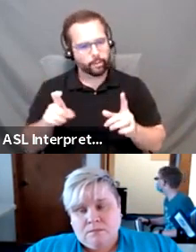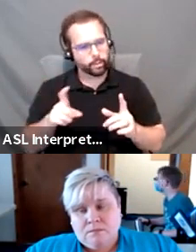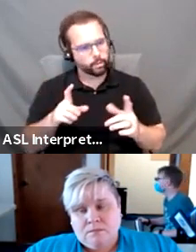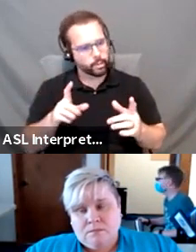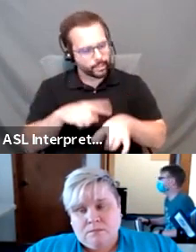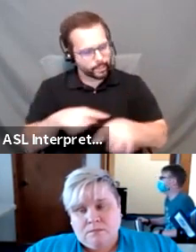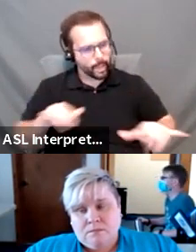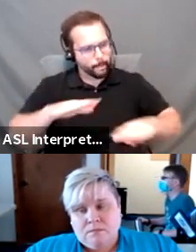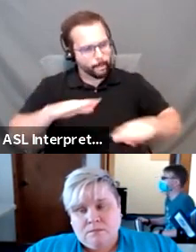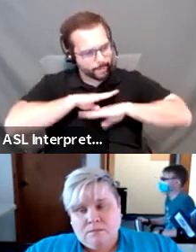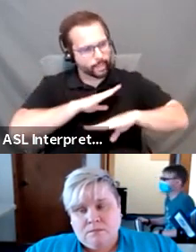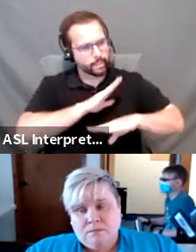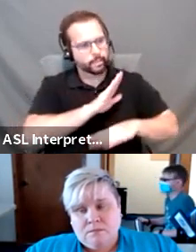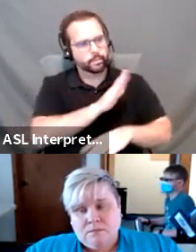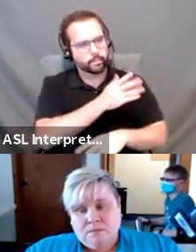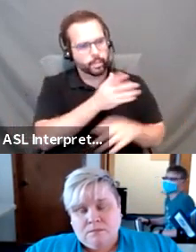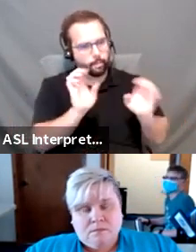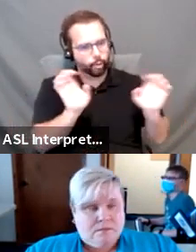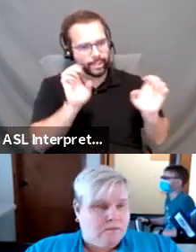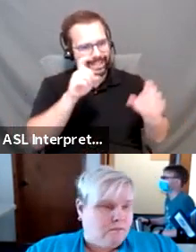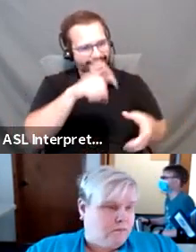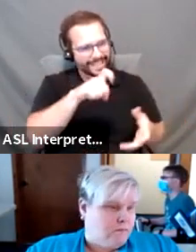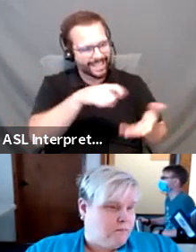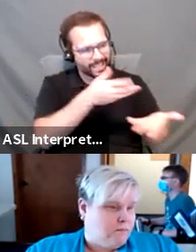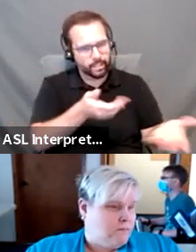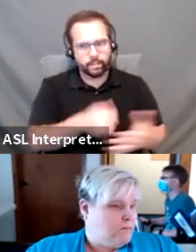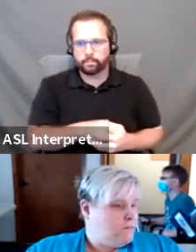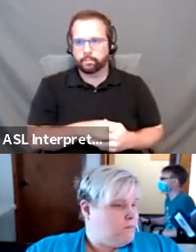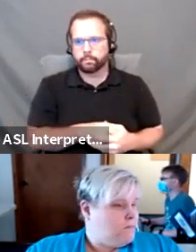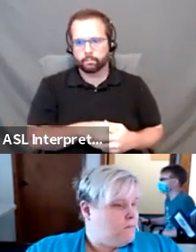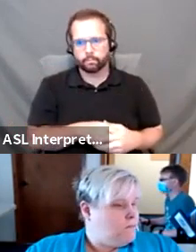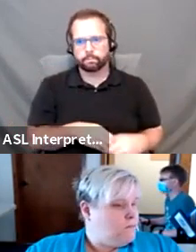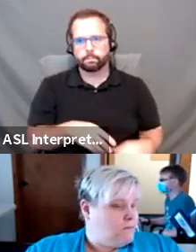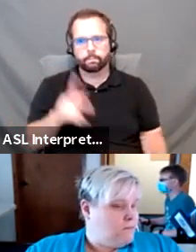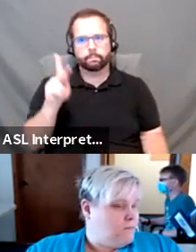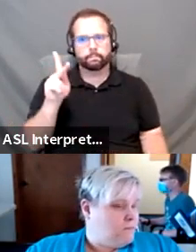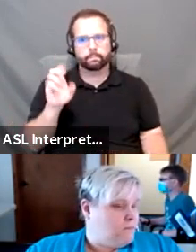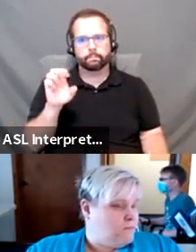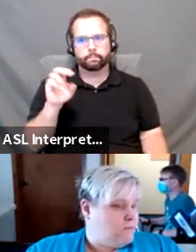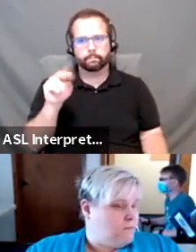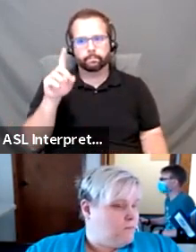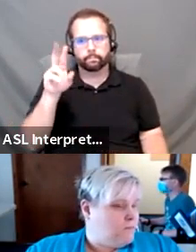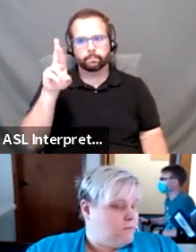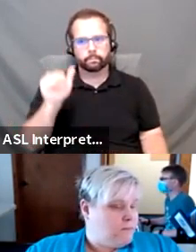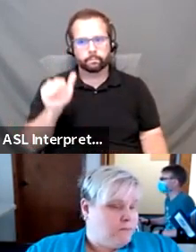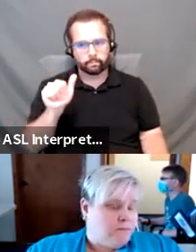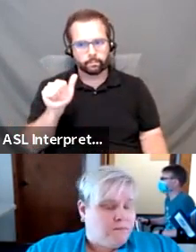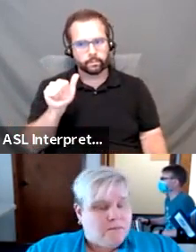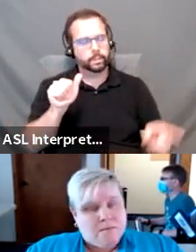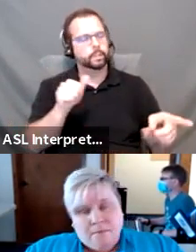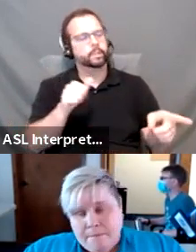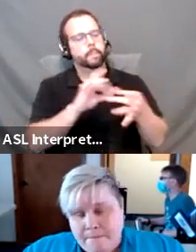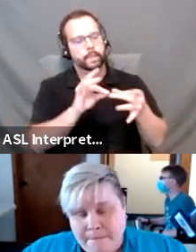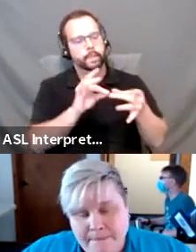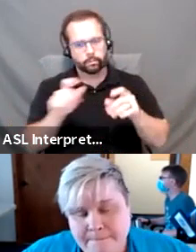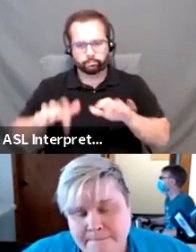said that most of the consumers you get are only interested in CARE Act. And I'm guessing that's the same kind of